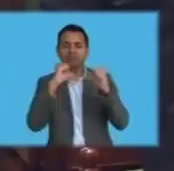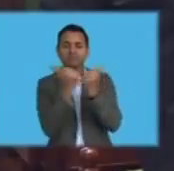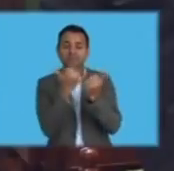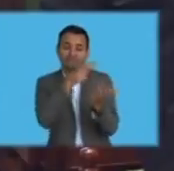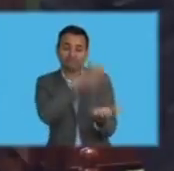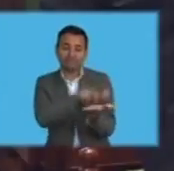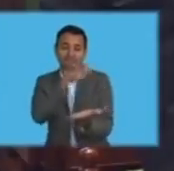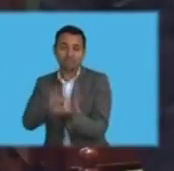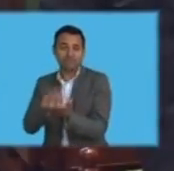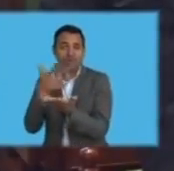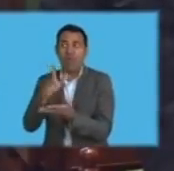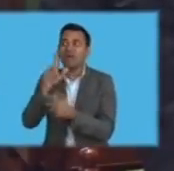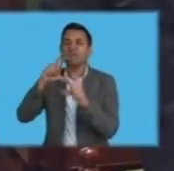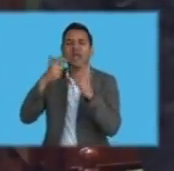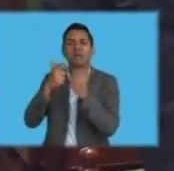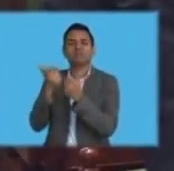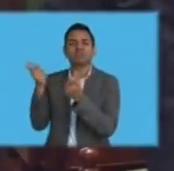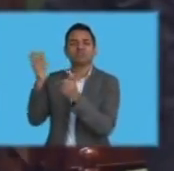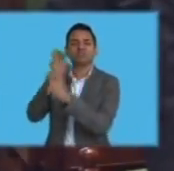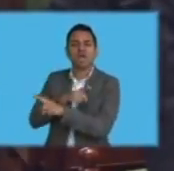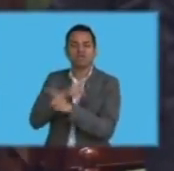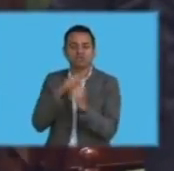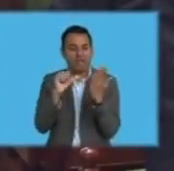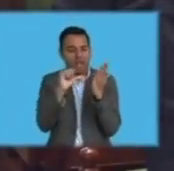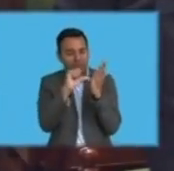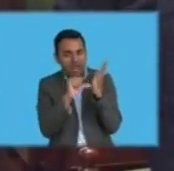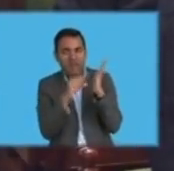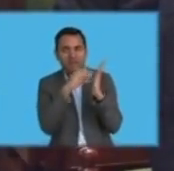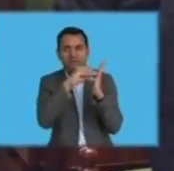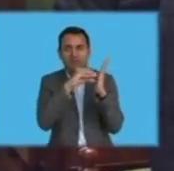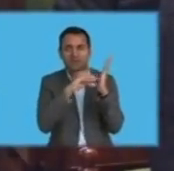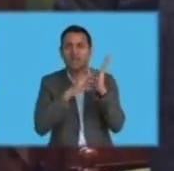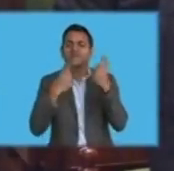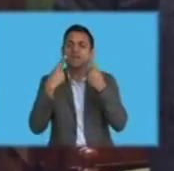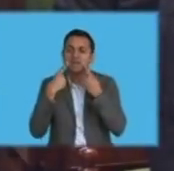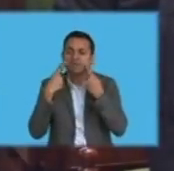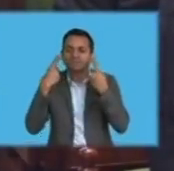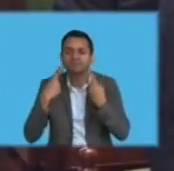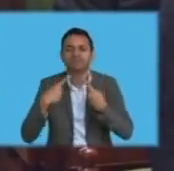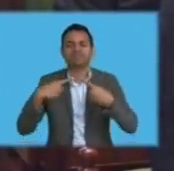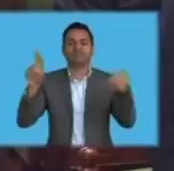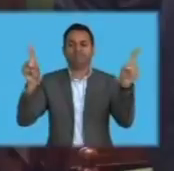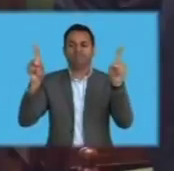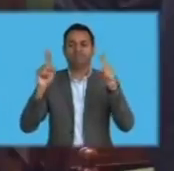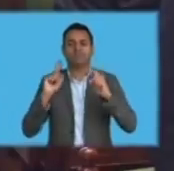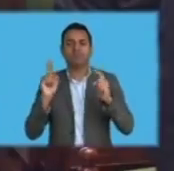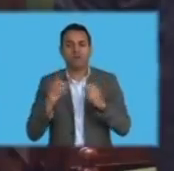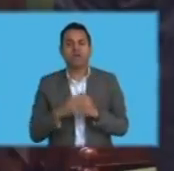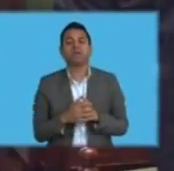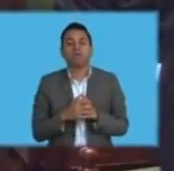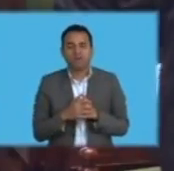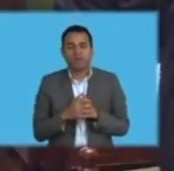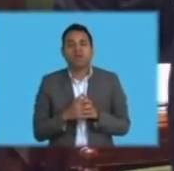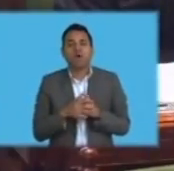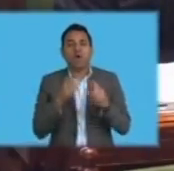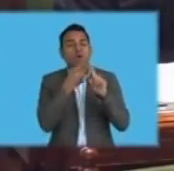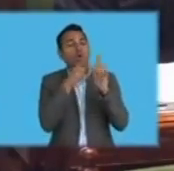have launched what we call the Cornway Initiative. This is to address agriculture,